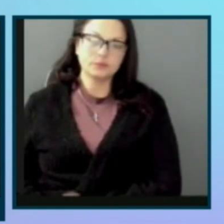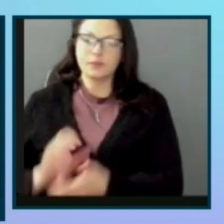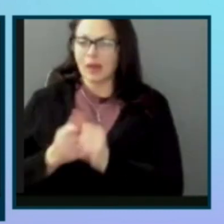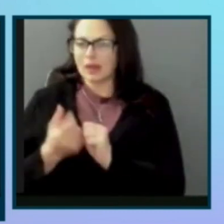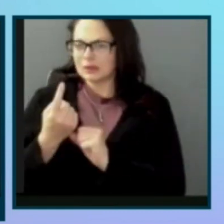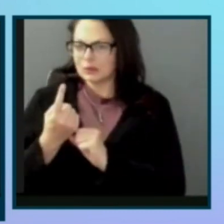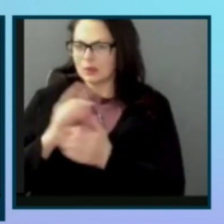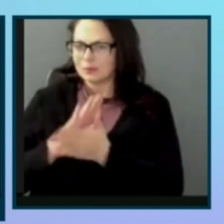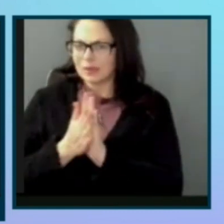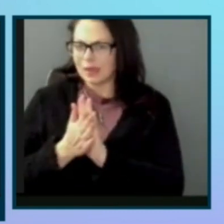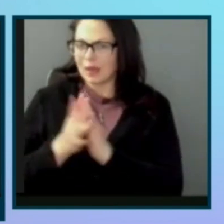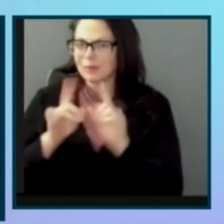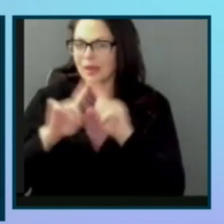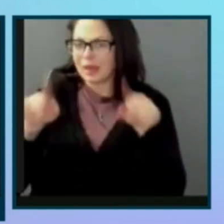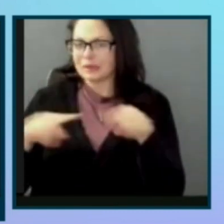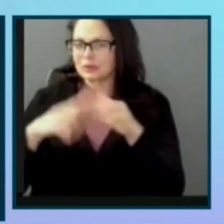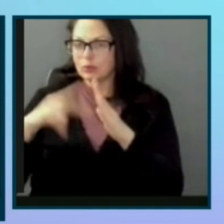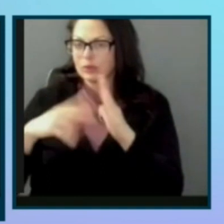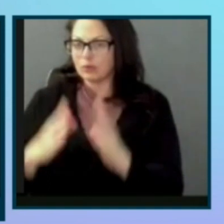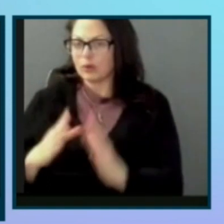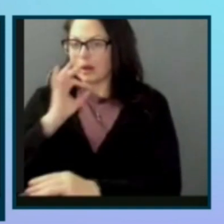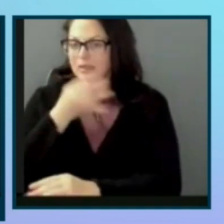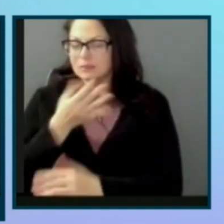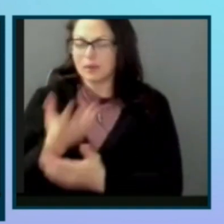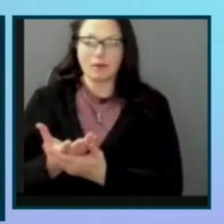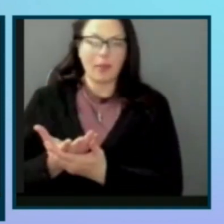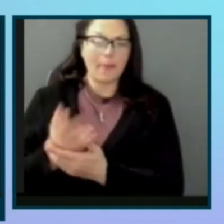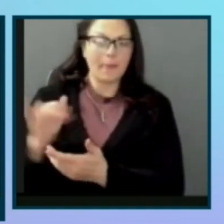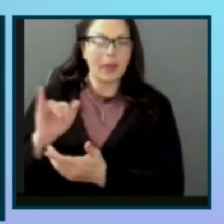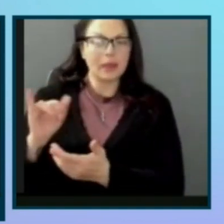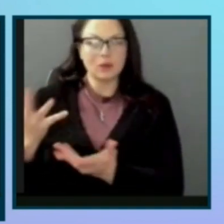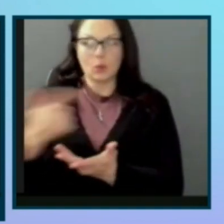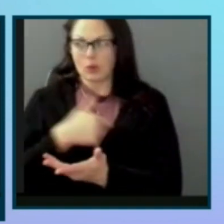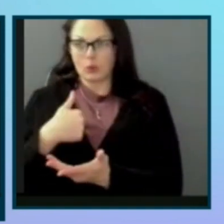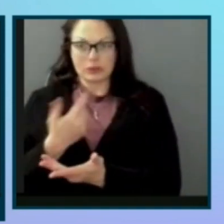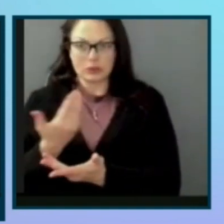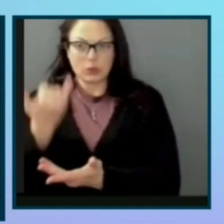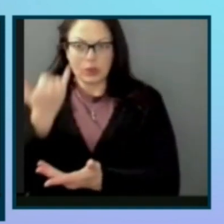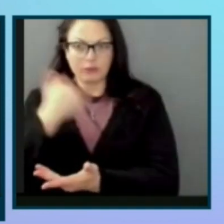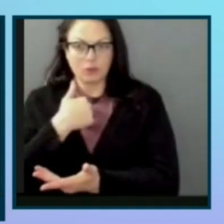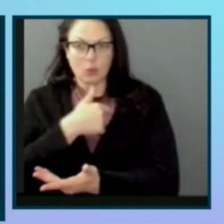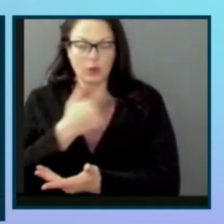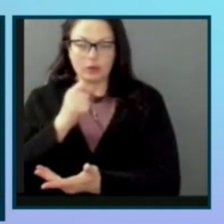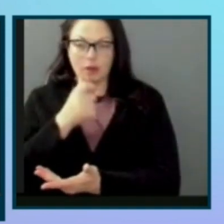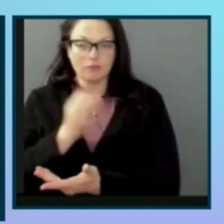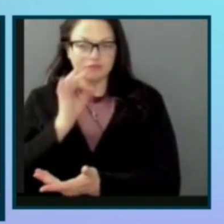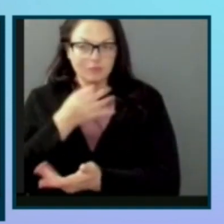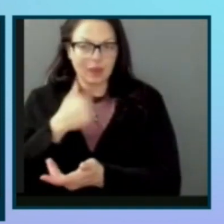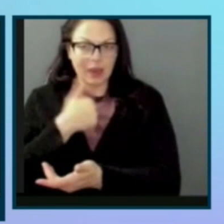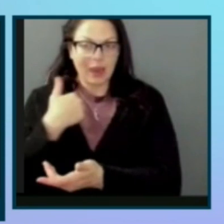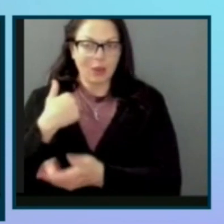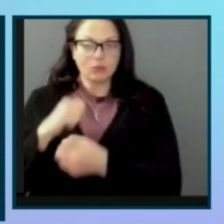reader expert? There are lots of questions around, what do we do if we don't have this expertise on staff, and how do we train it up?